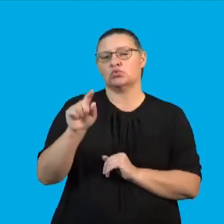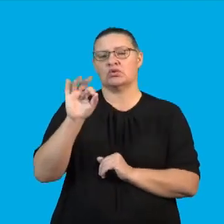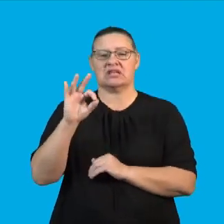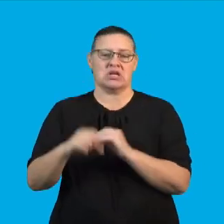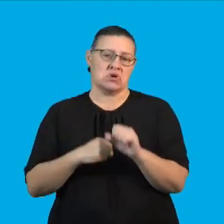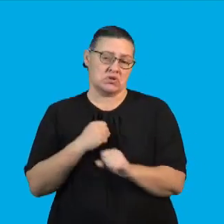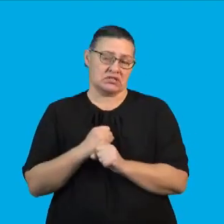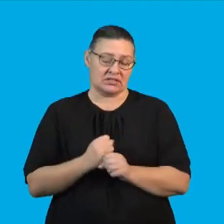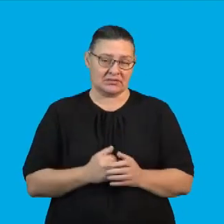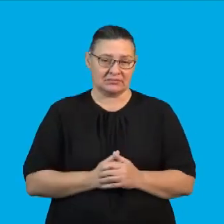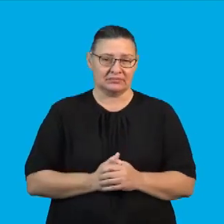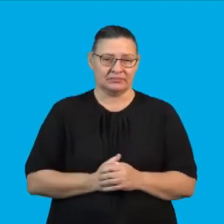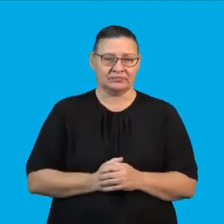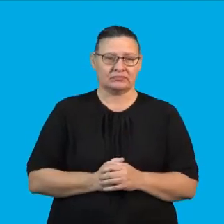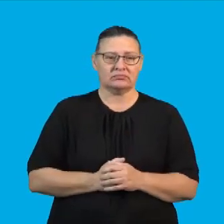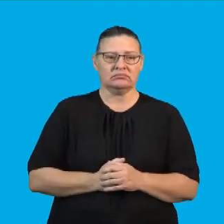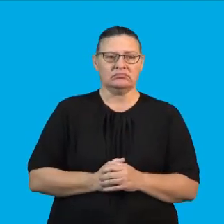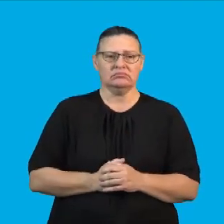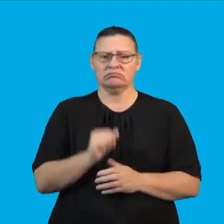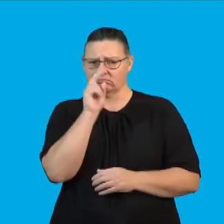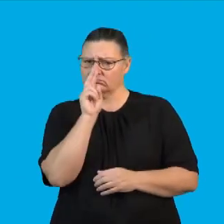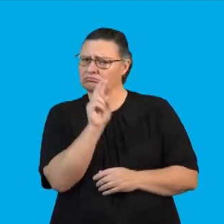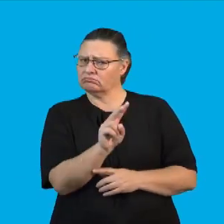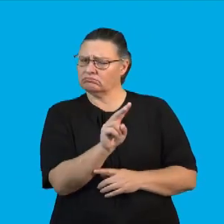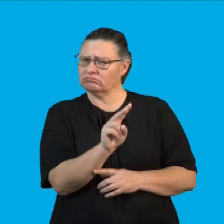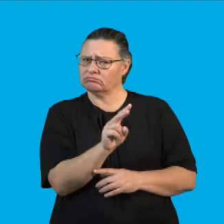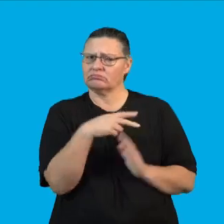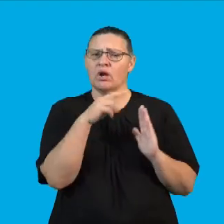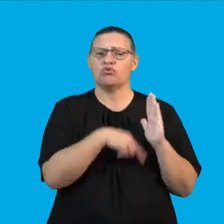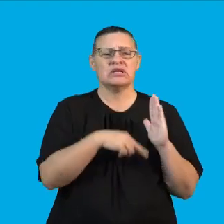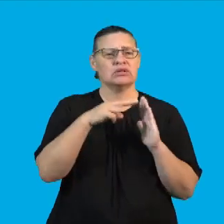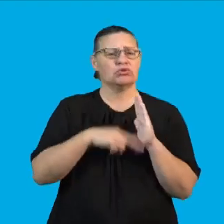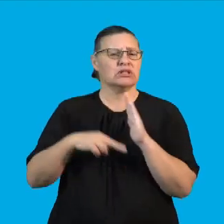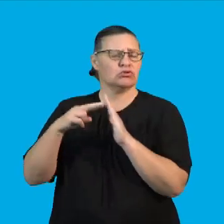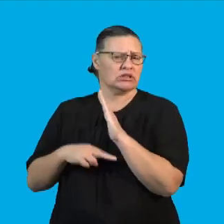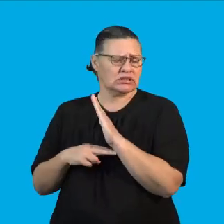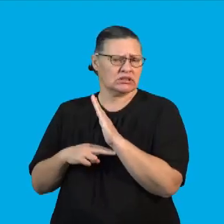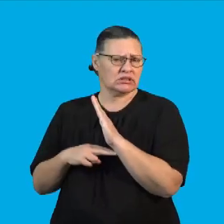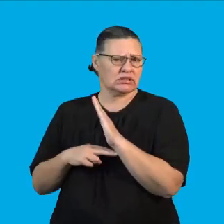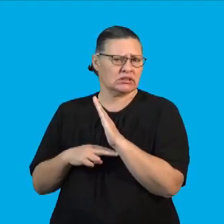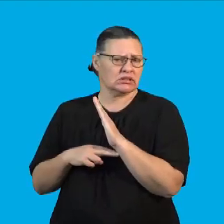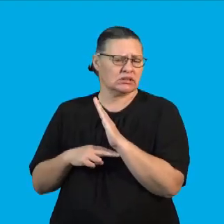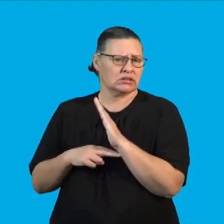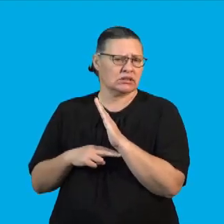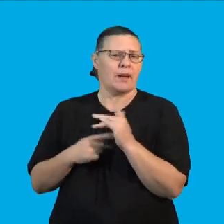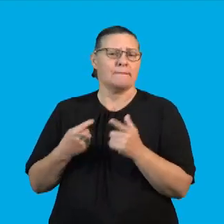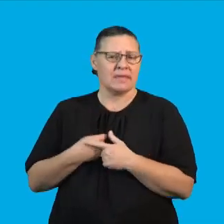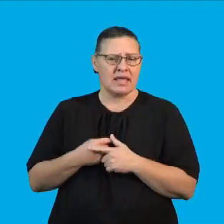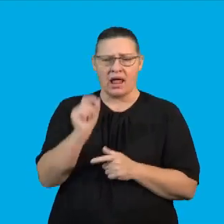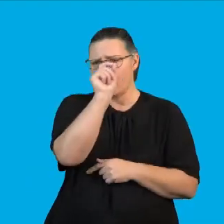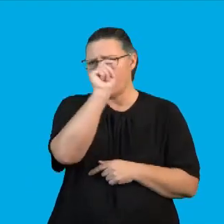2 to 3 years. You will notice that as I read the stem, I